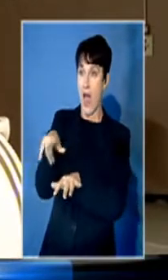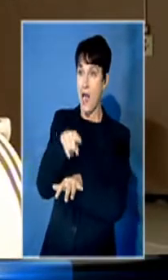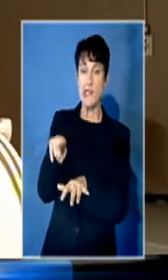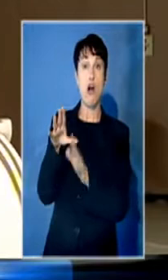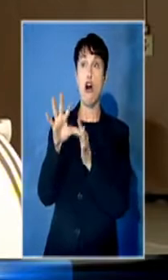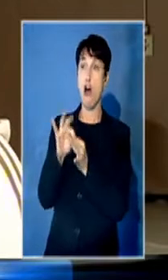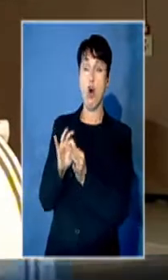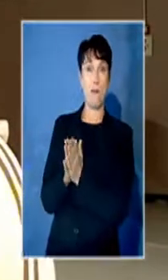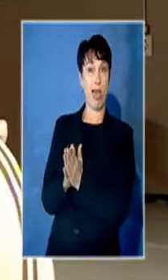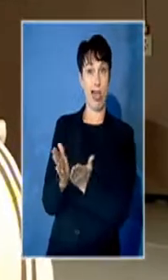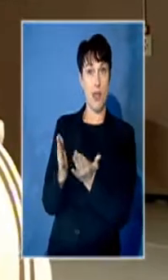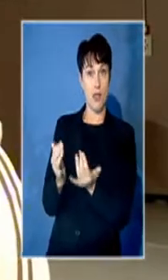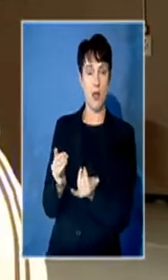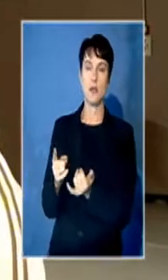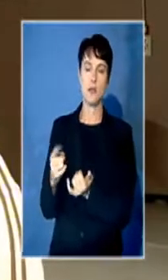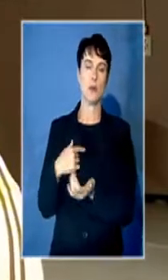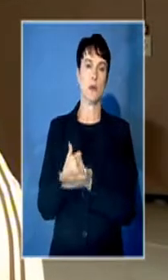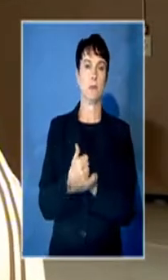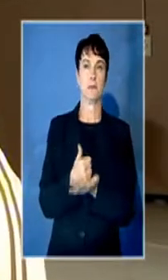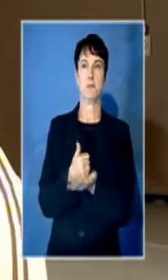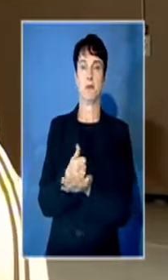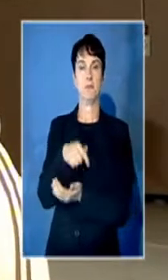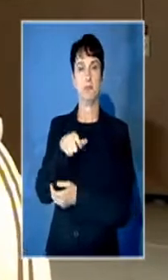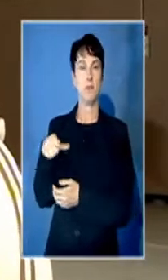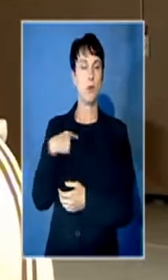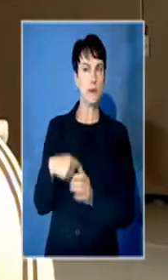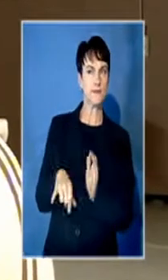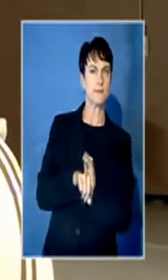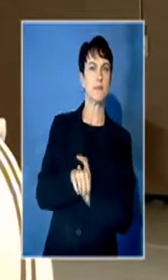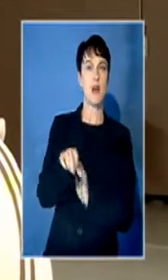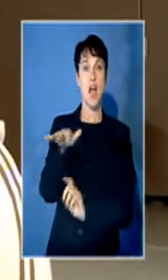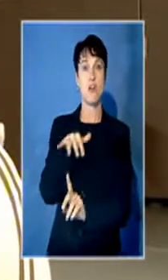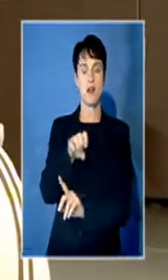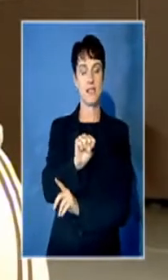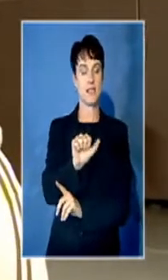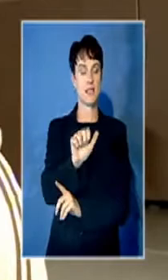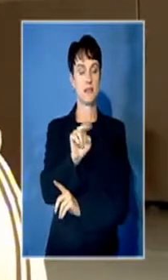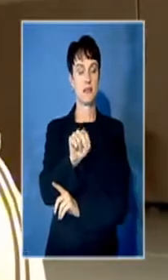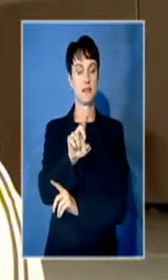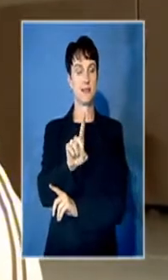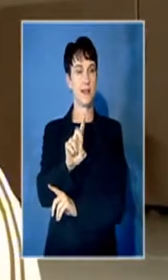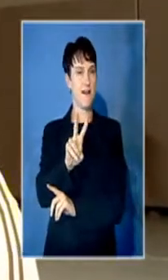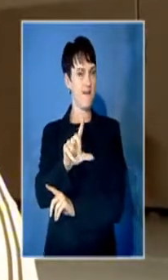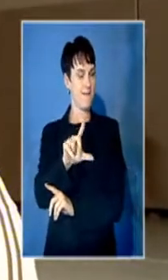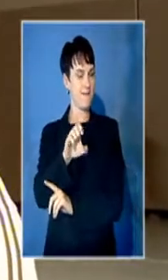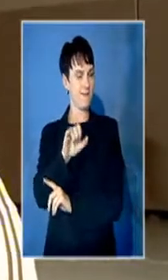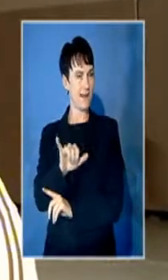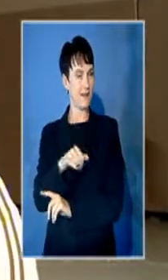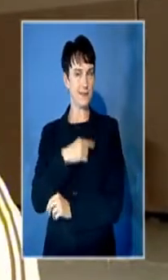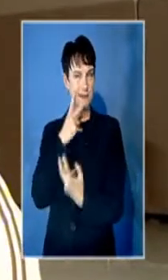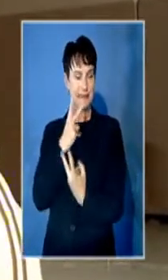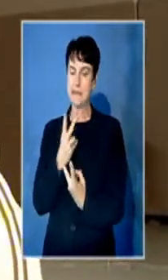Our role was there just to identify where the areas is, and actually what we saw there is the need for the people